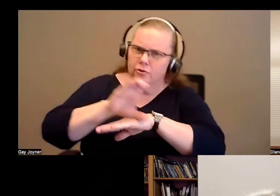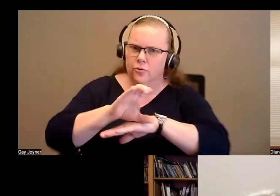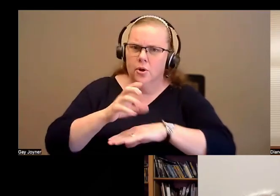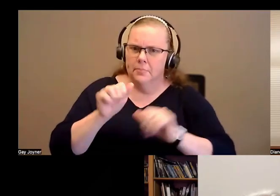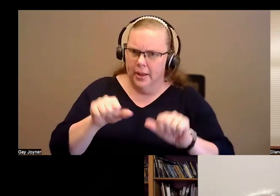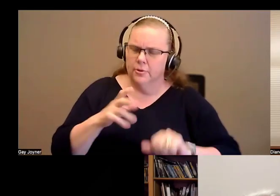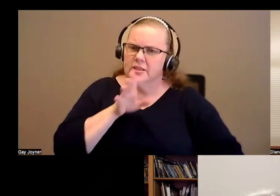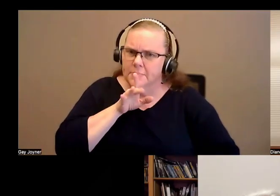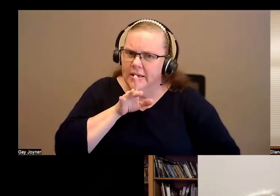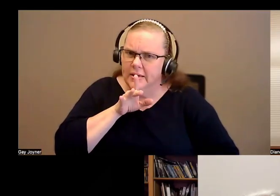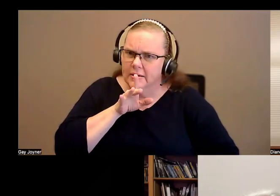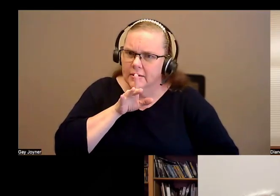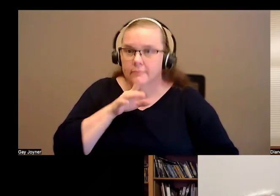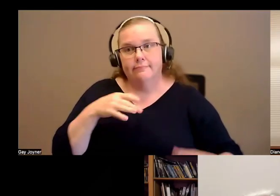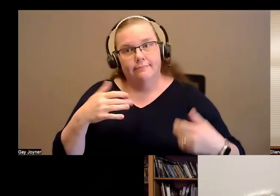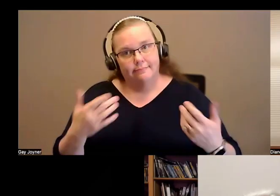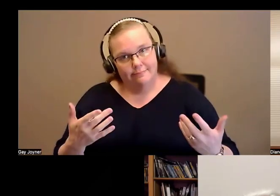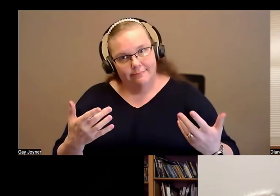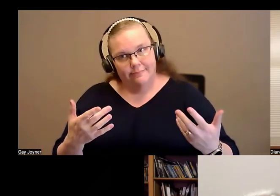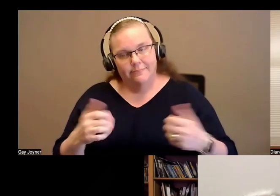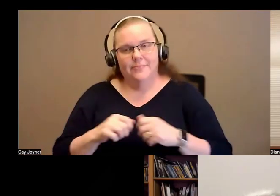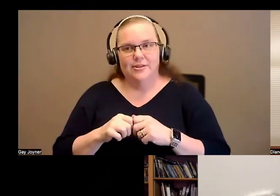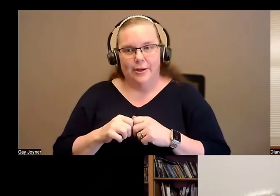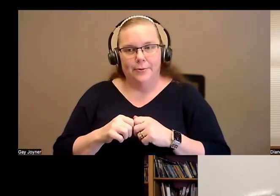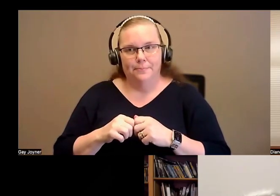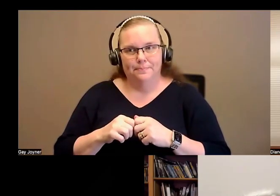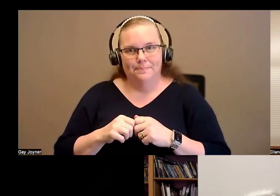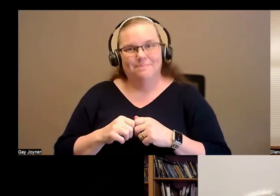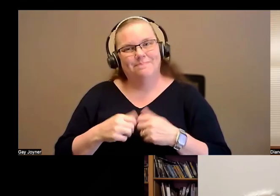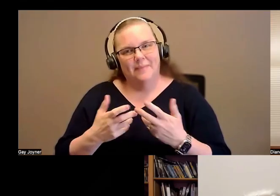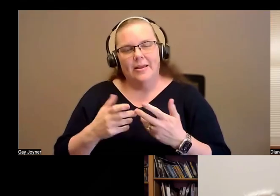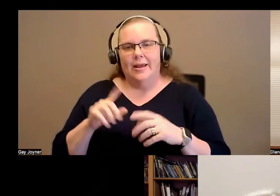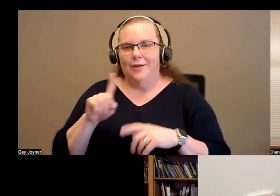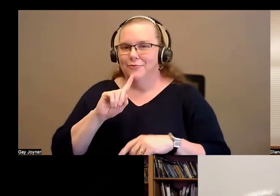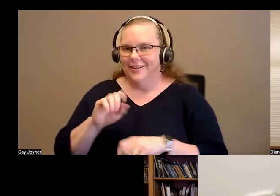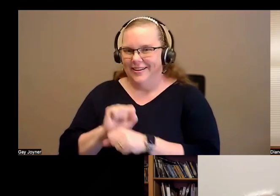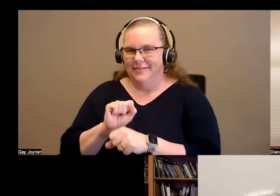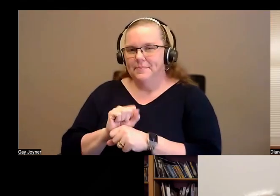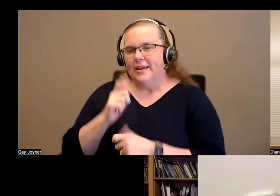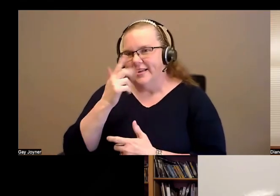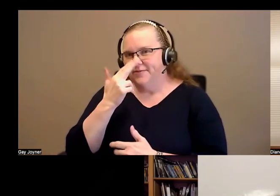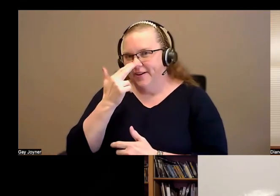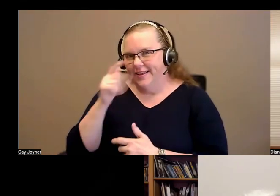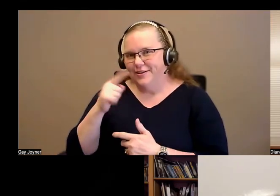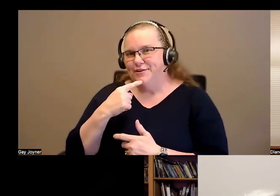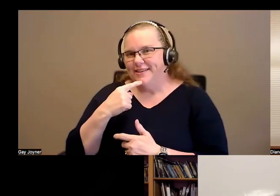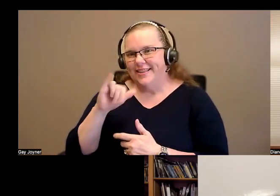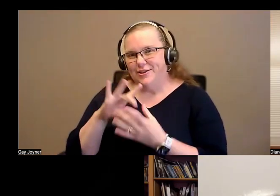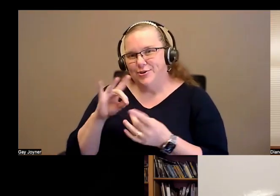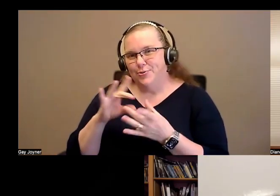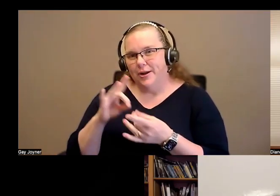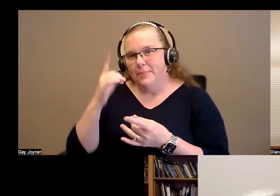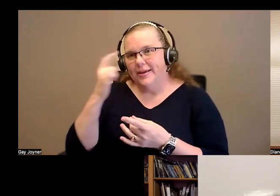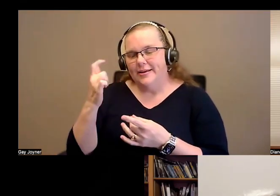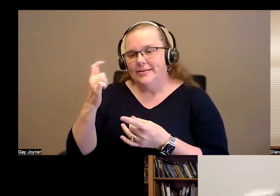have to be able to speak. Mm. So, and really, it's funny that you say